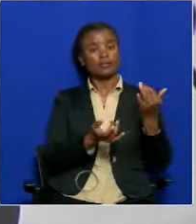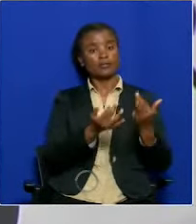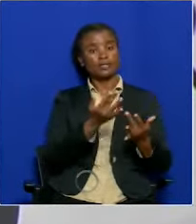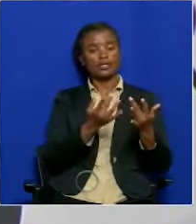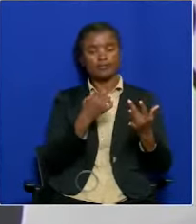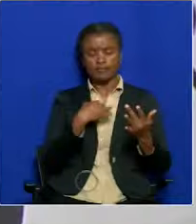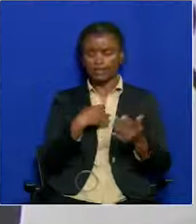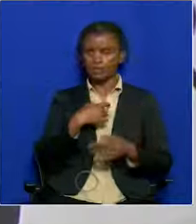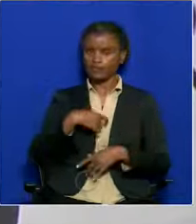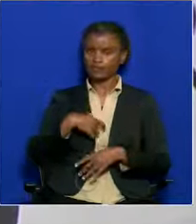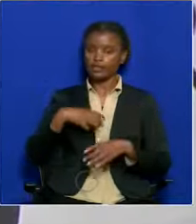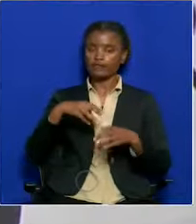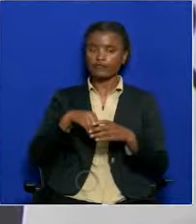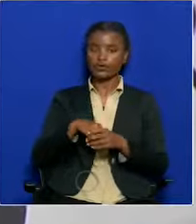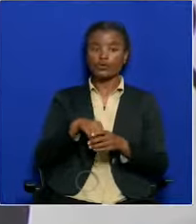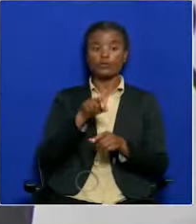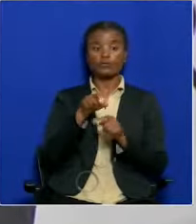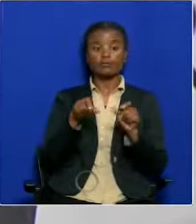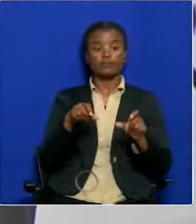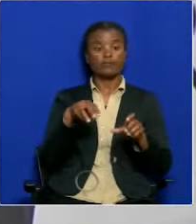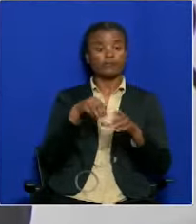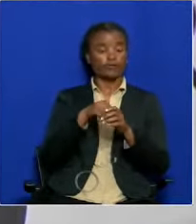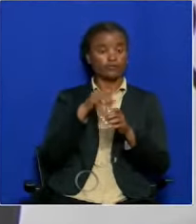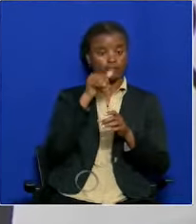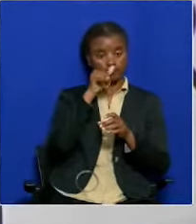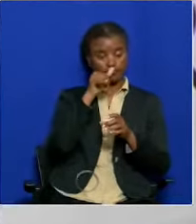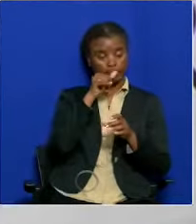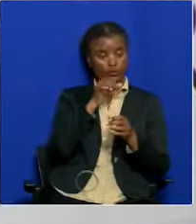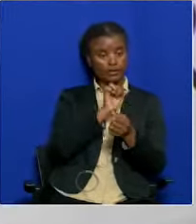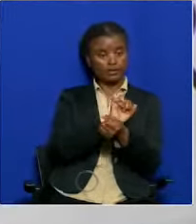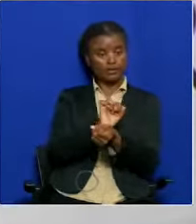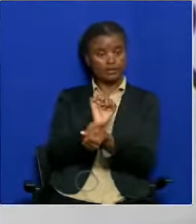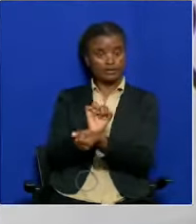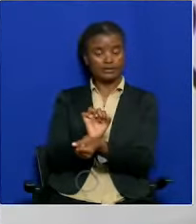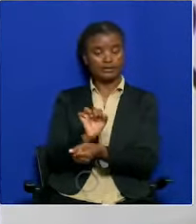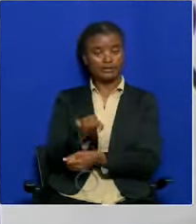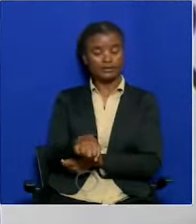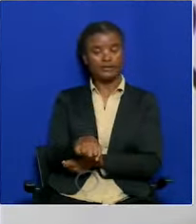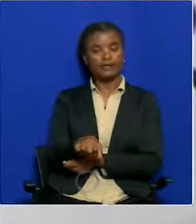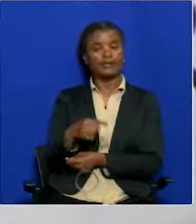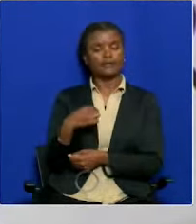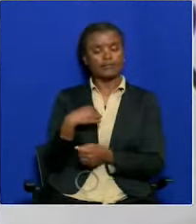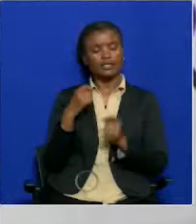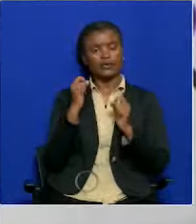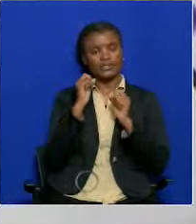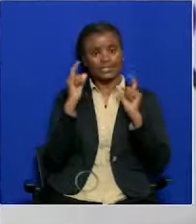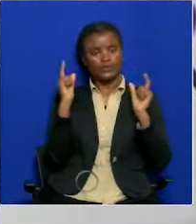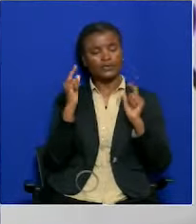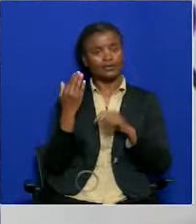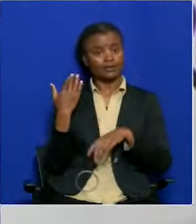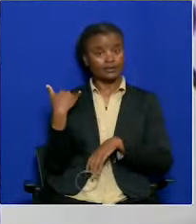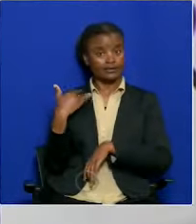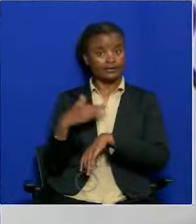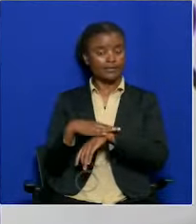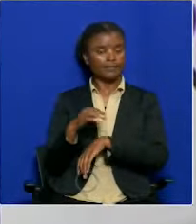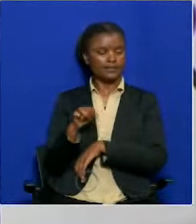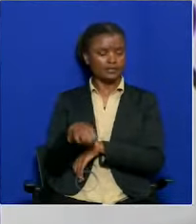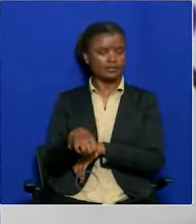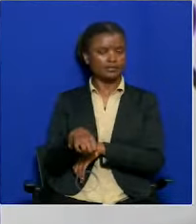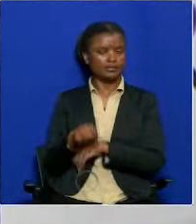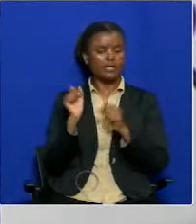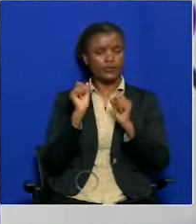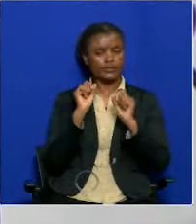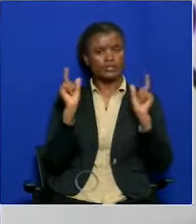arrested the suspect and he was not part. So I was aware that time. And that time, I think it was